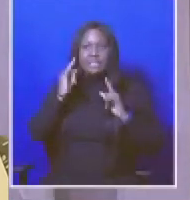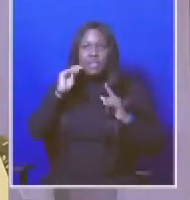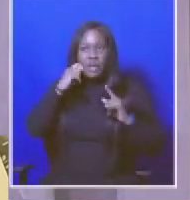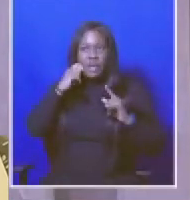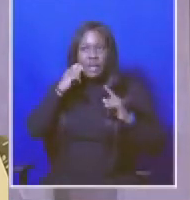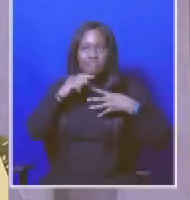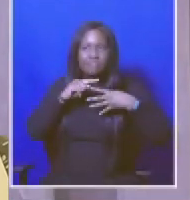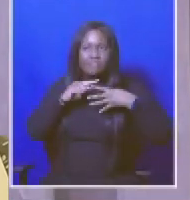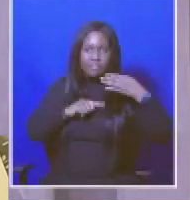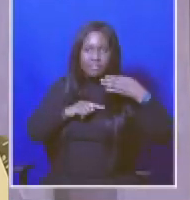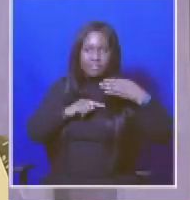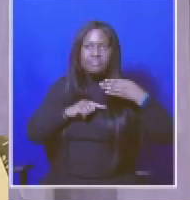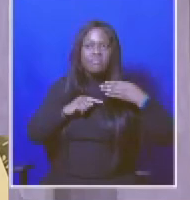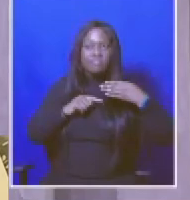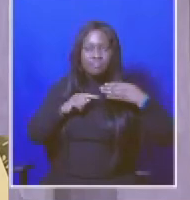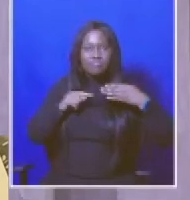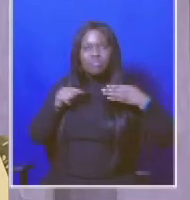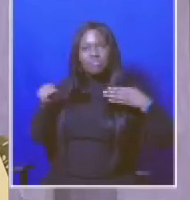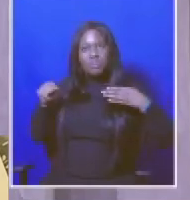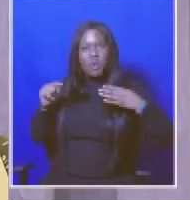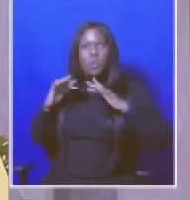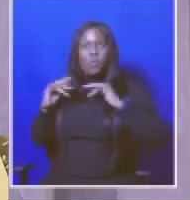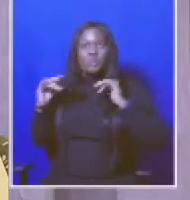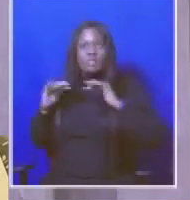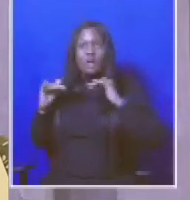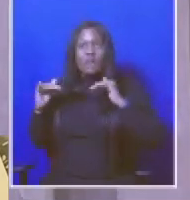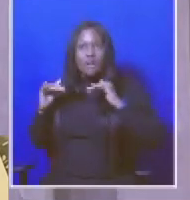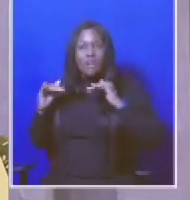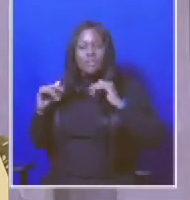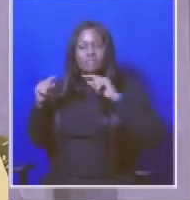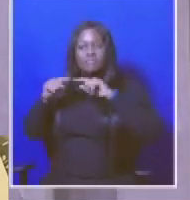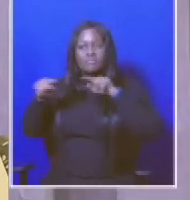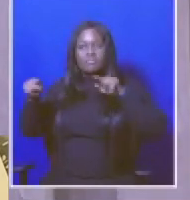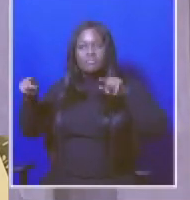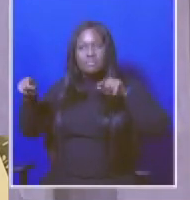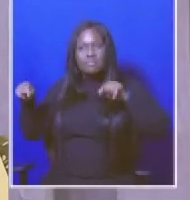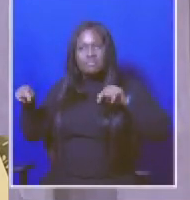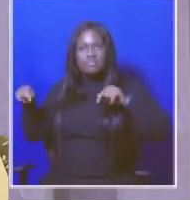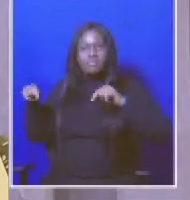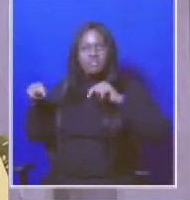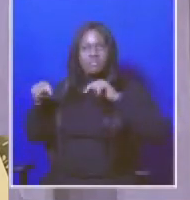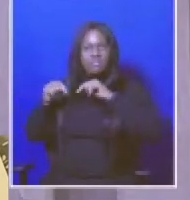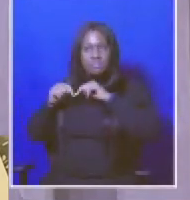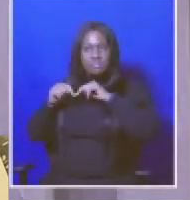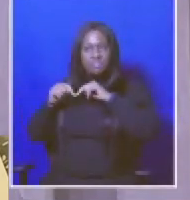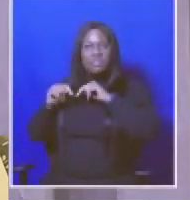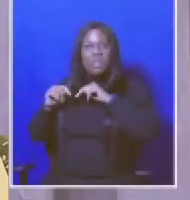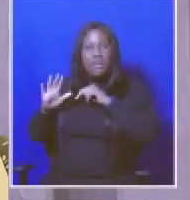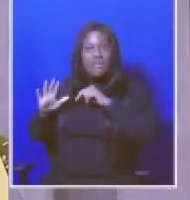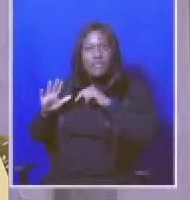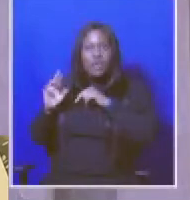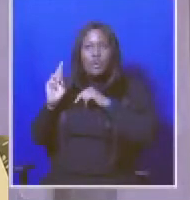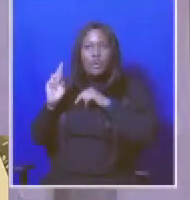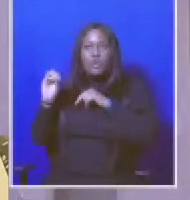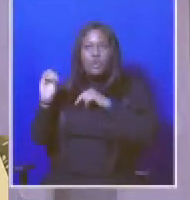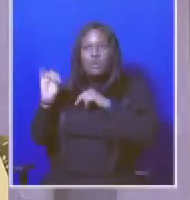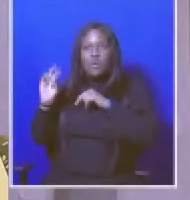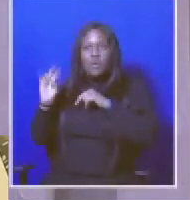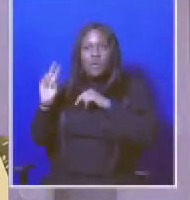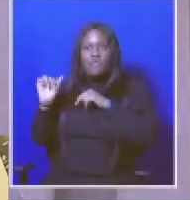the Rooiwal water treatment plant to resolve the water and sanitation challenges in